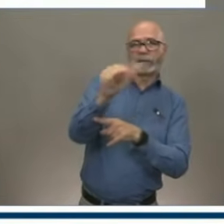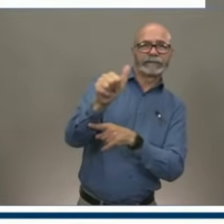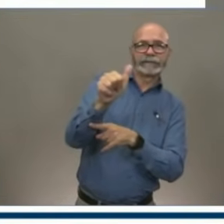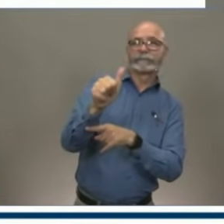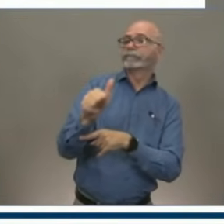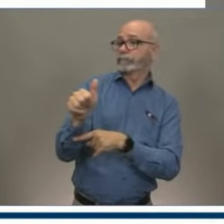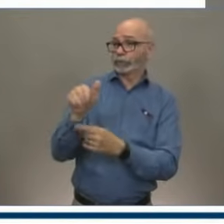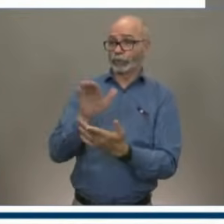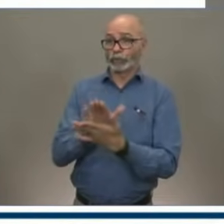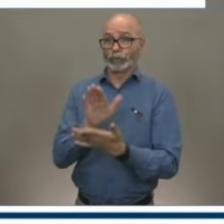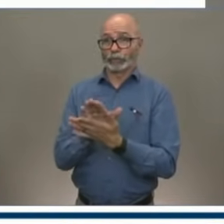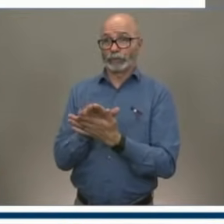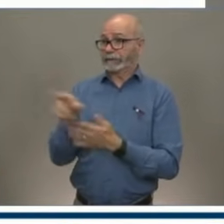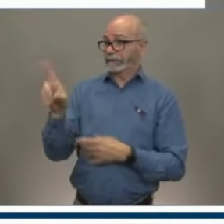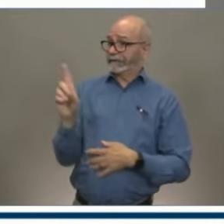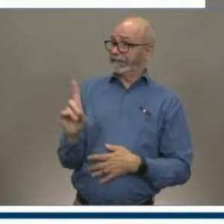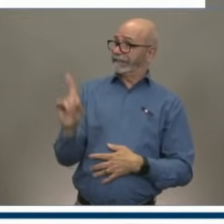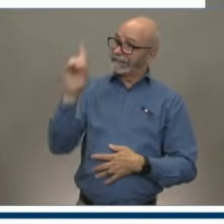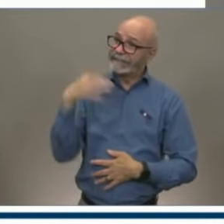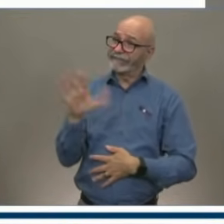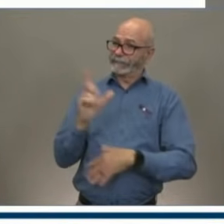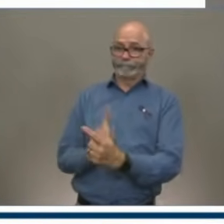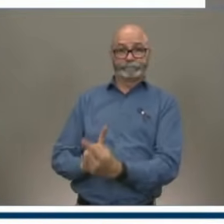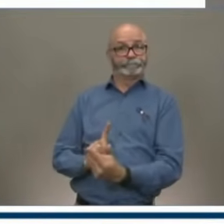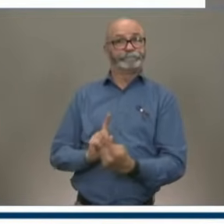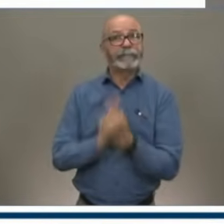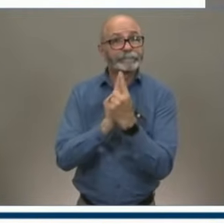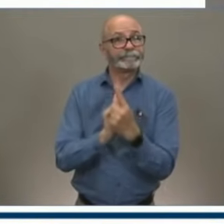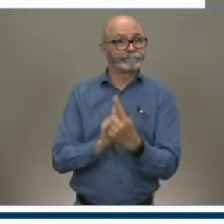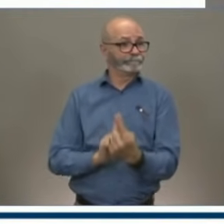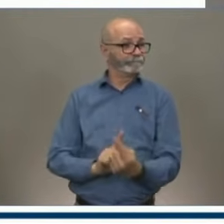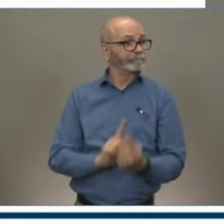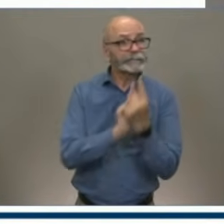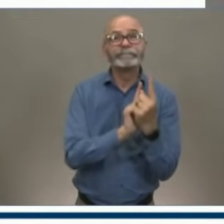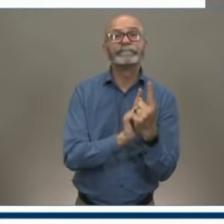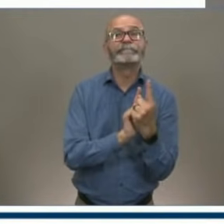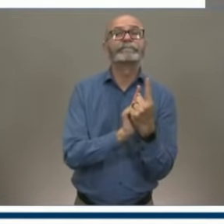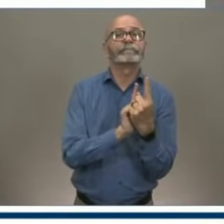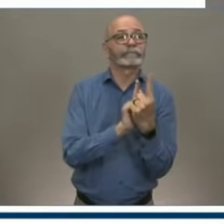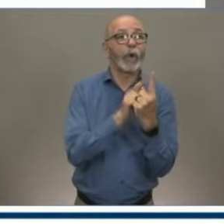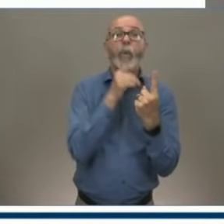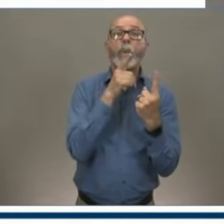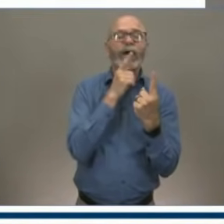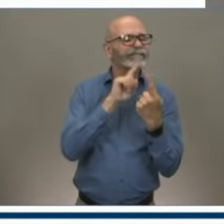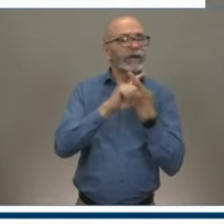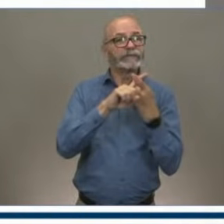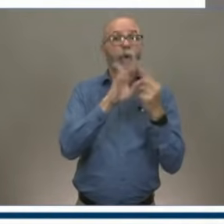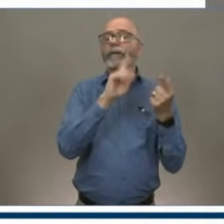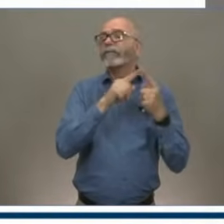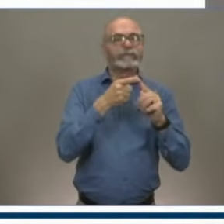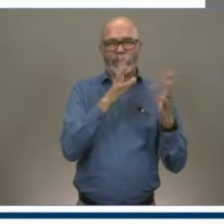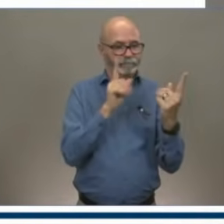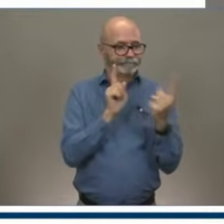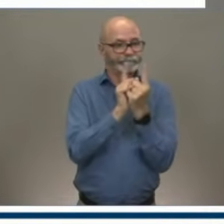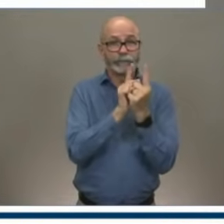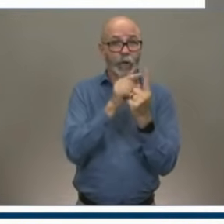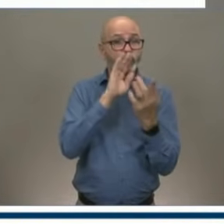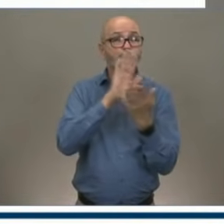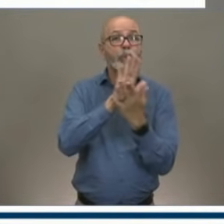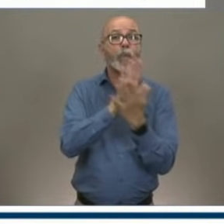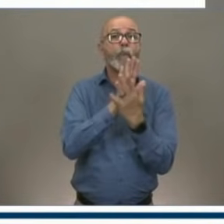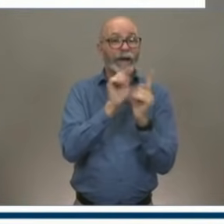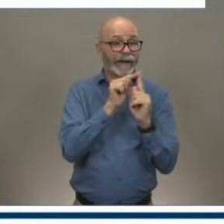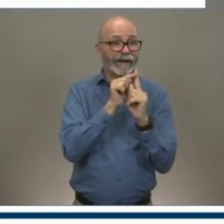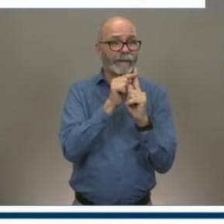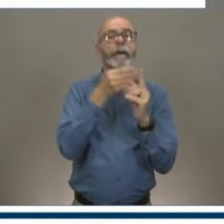is a close contact, been identified as a close contact within a school setting, public health will reach out and call